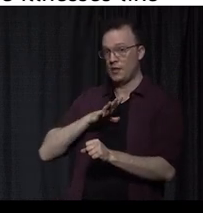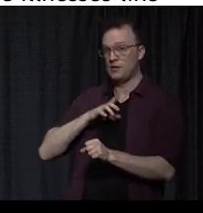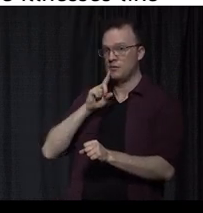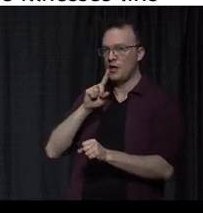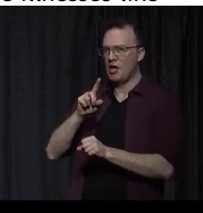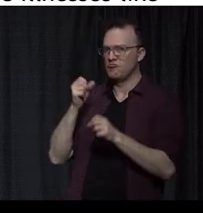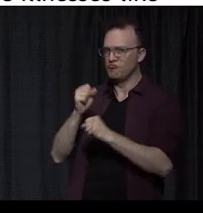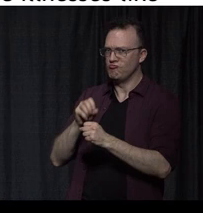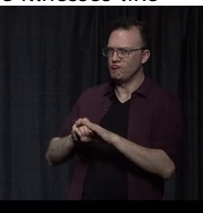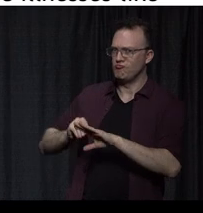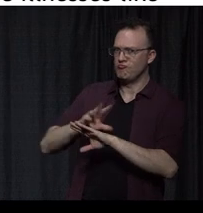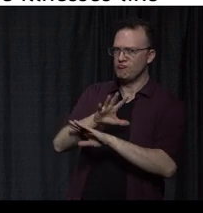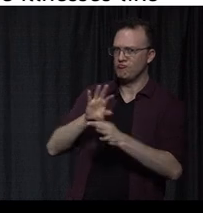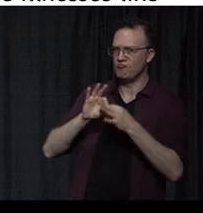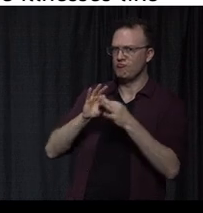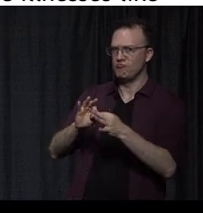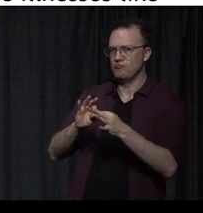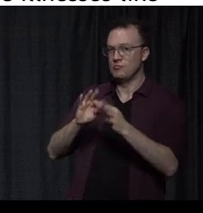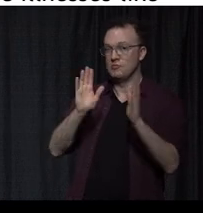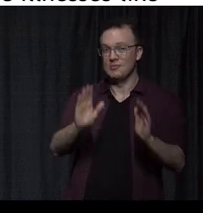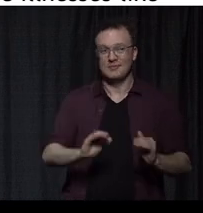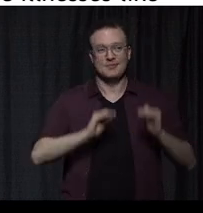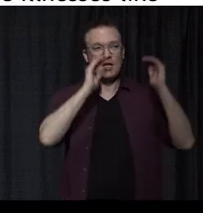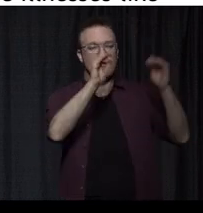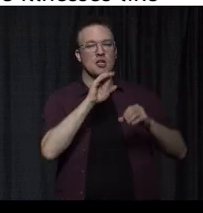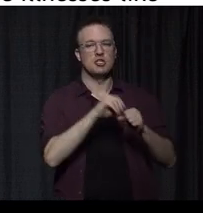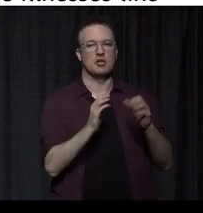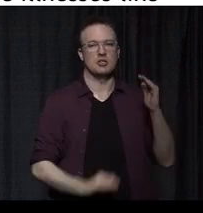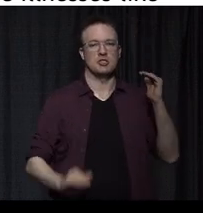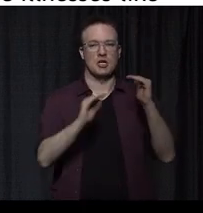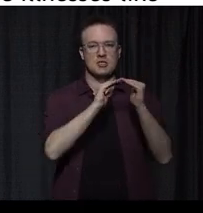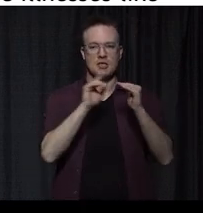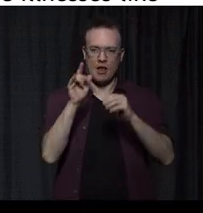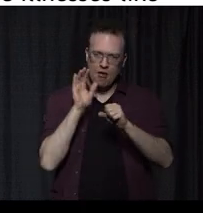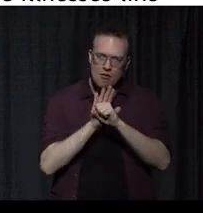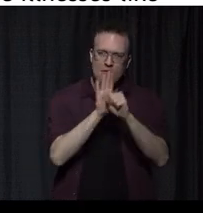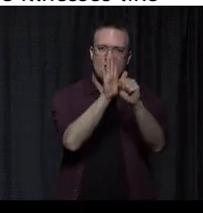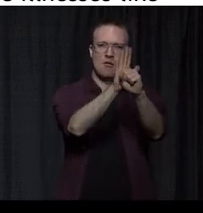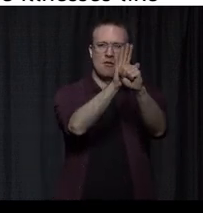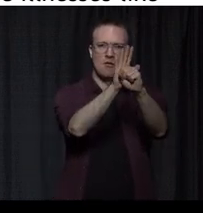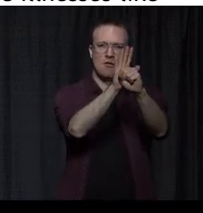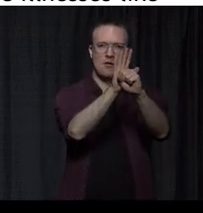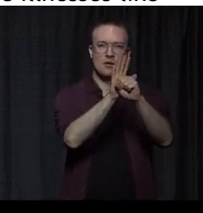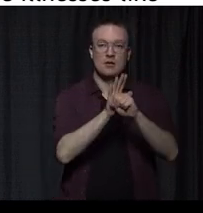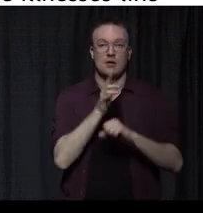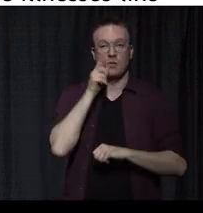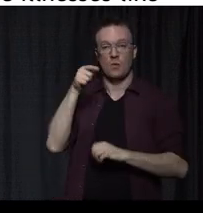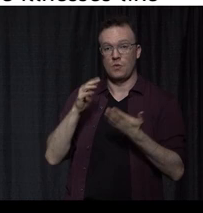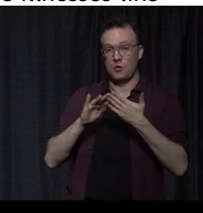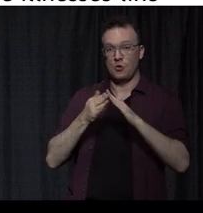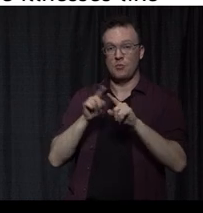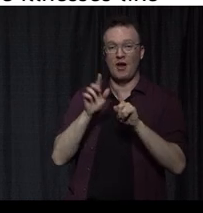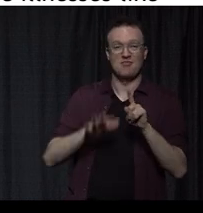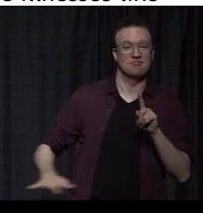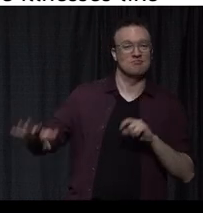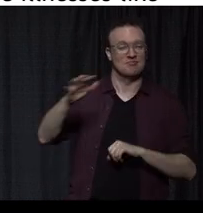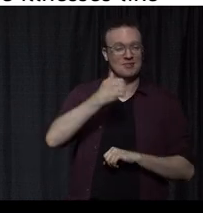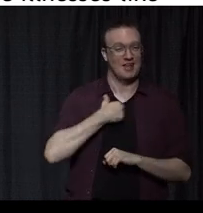force in the movement to advance gender justice, not only in communities, but across the